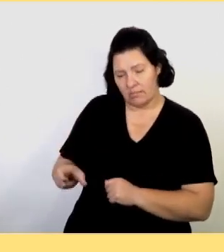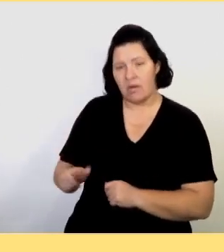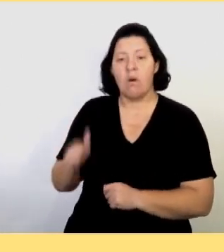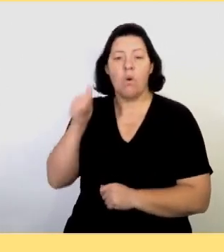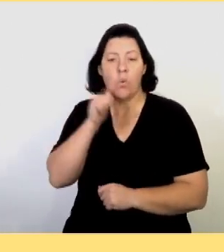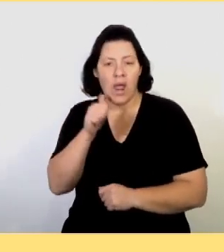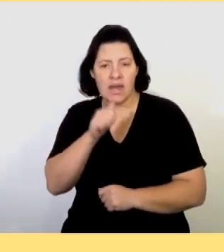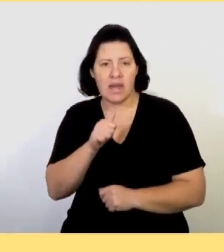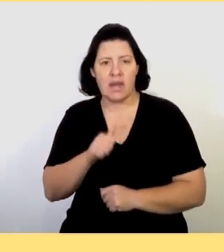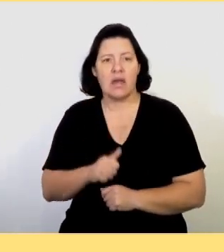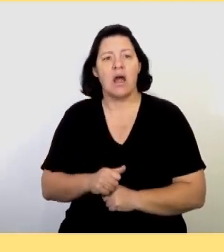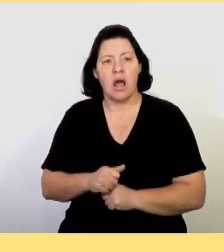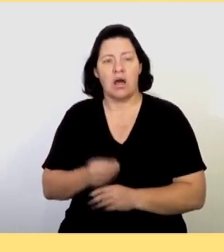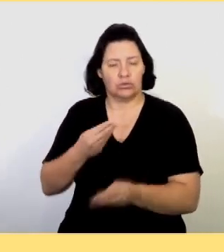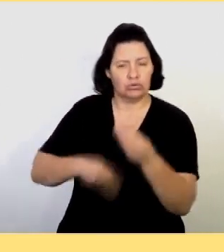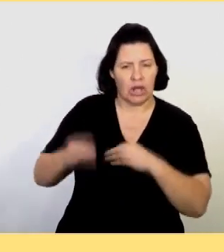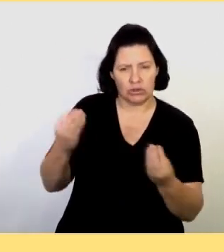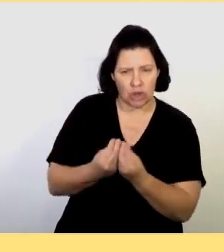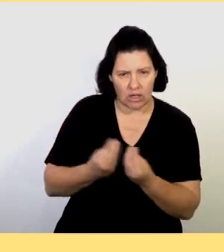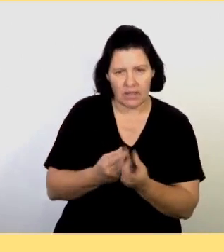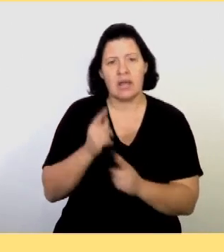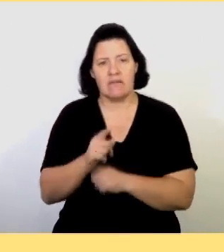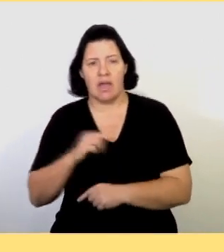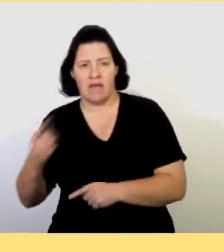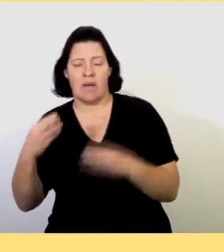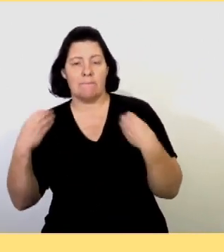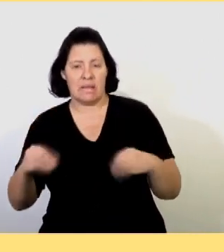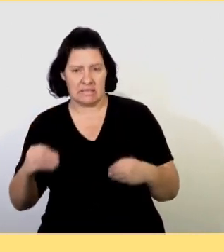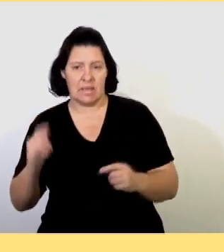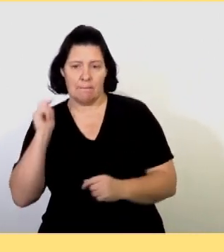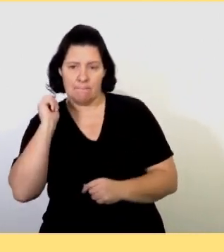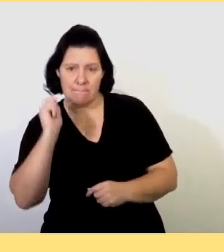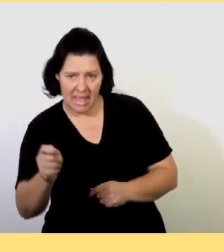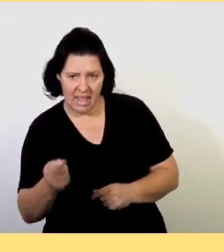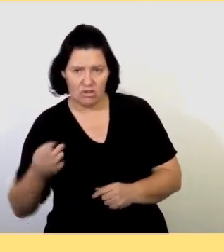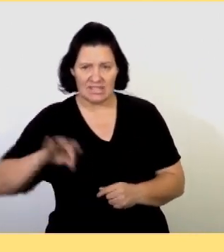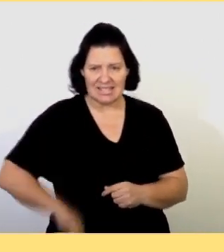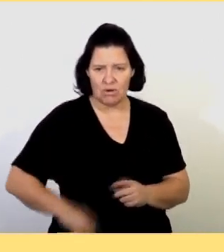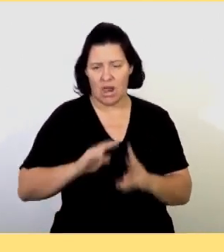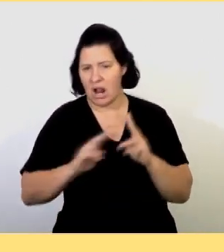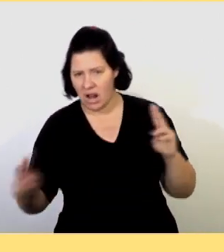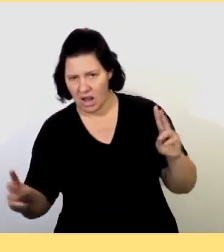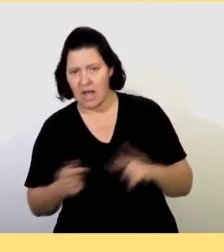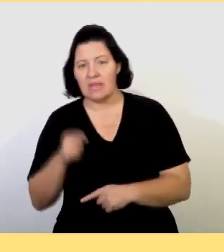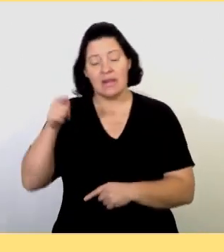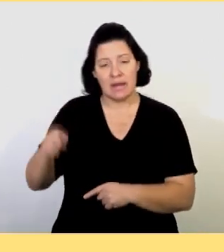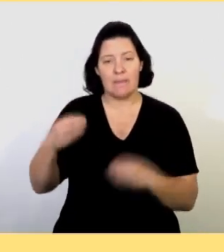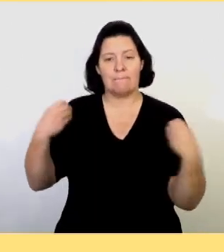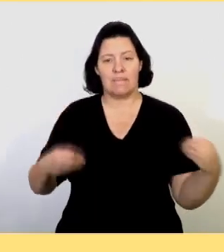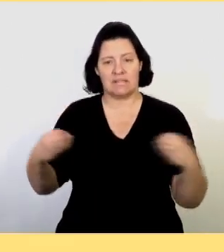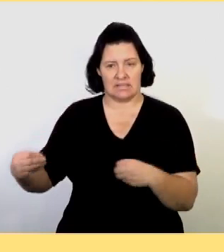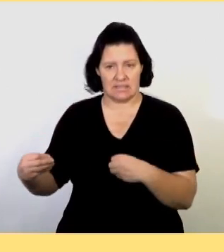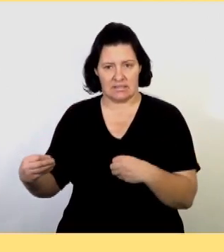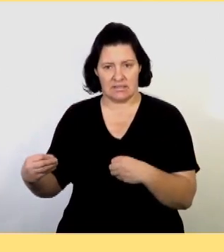when the business has purchased trading stock. Here, when the business has paid for wages. And here, when the